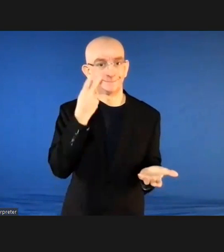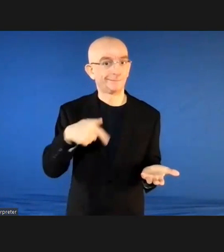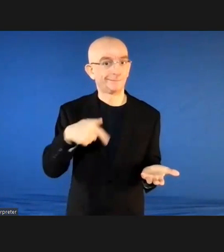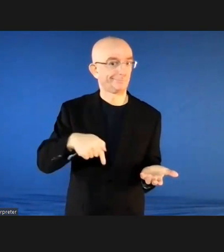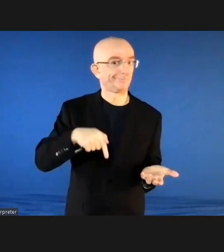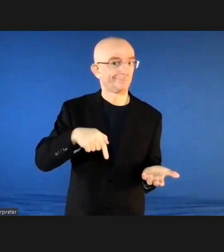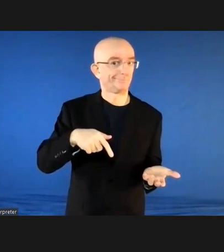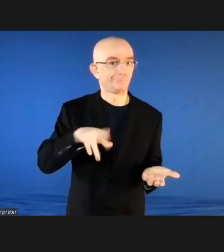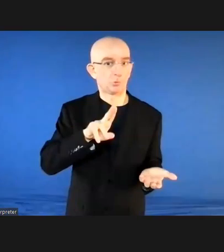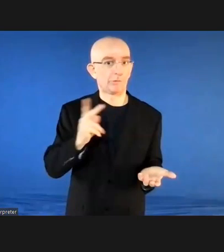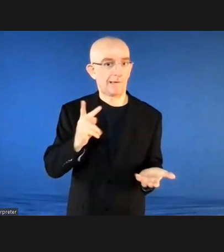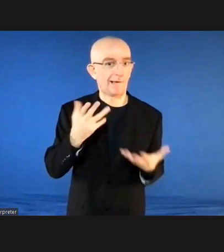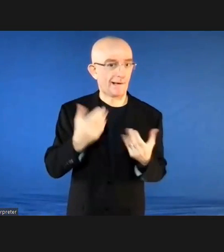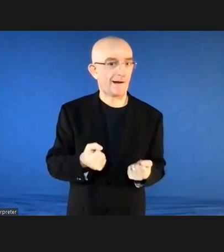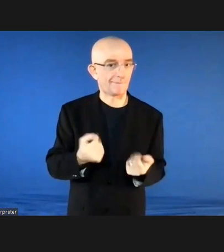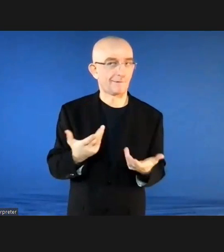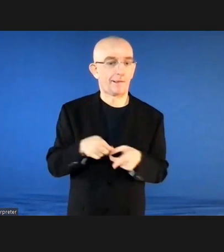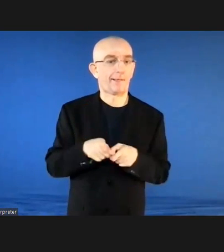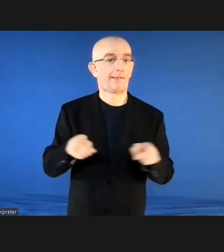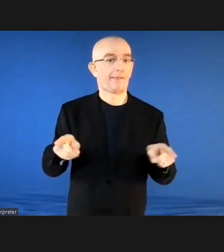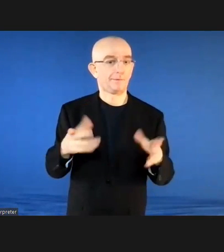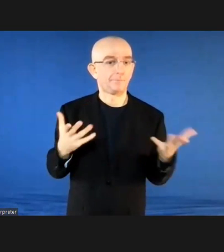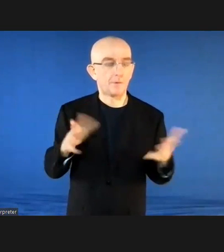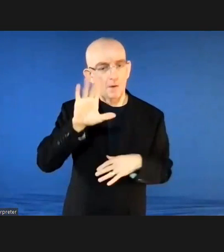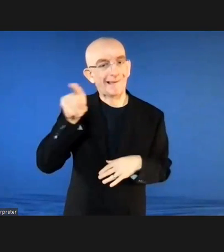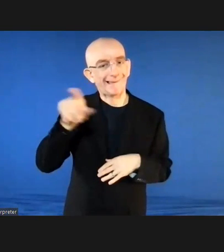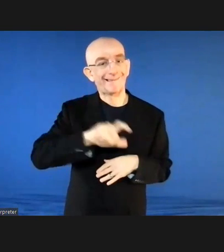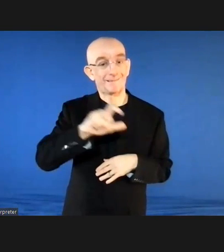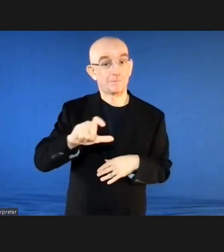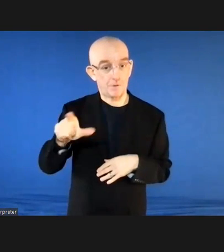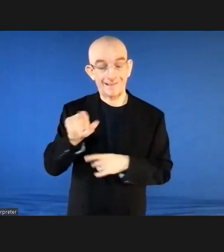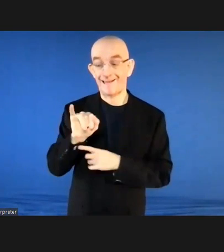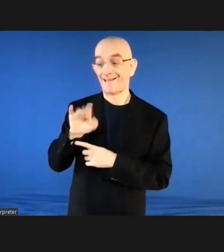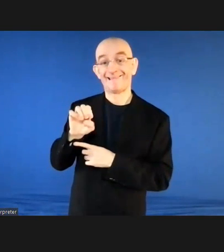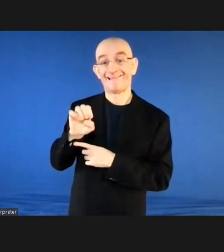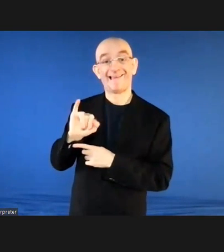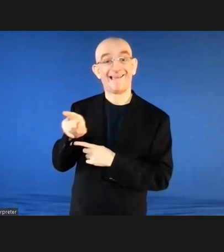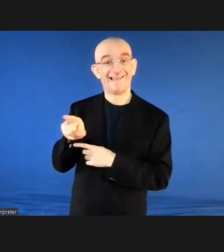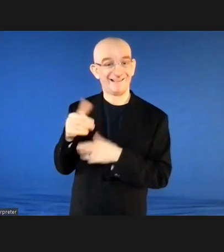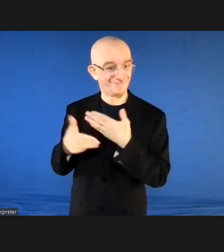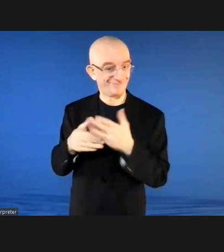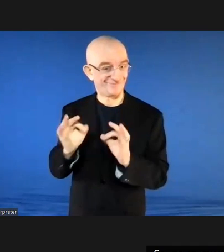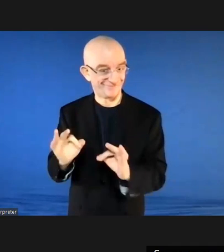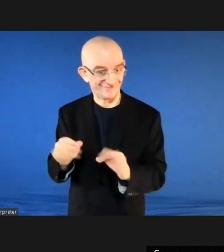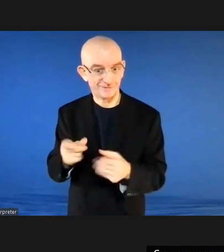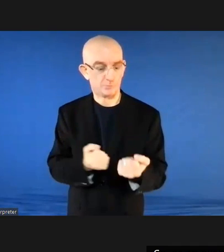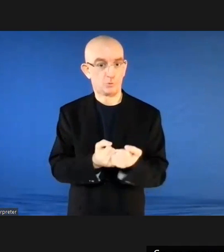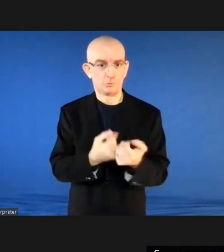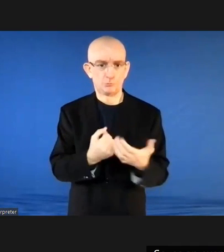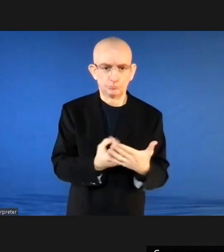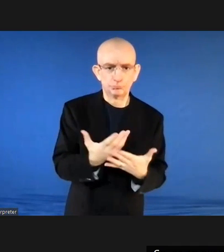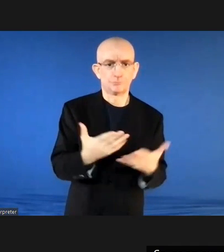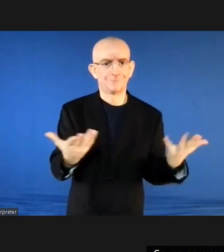is working, it's supporting the development of an inclusive education strategy, which has really strong ministerial